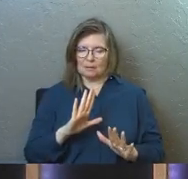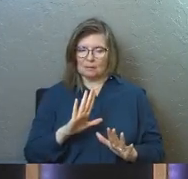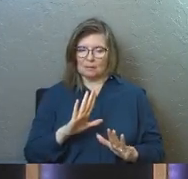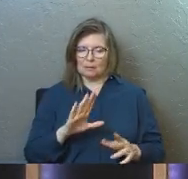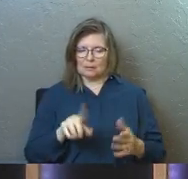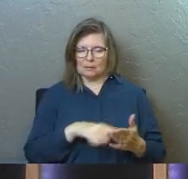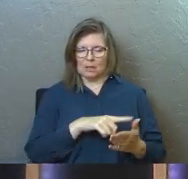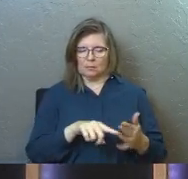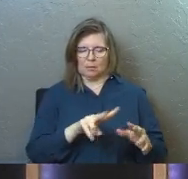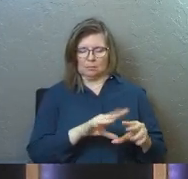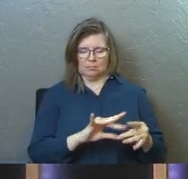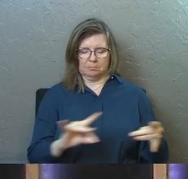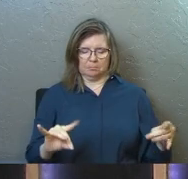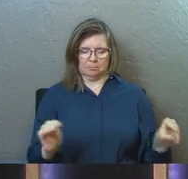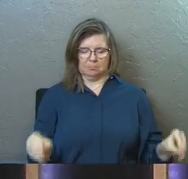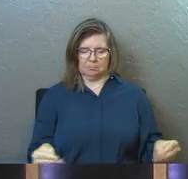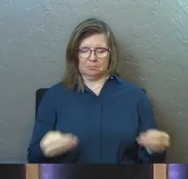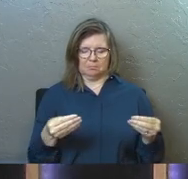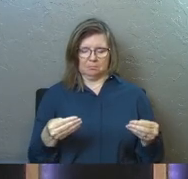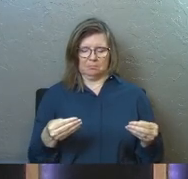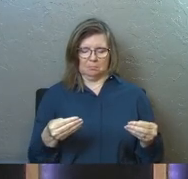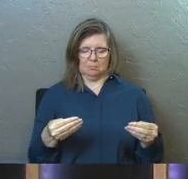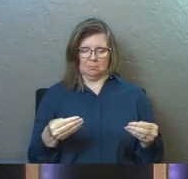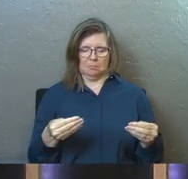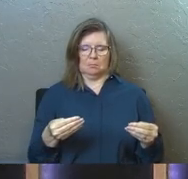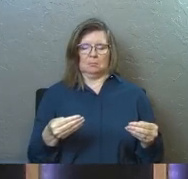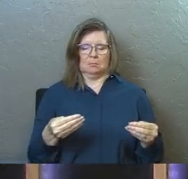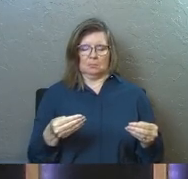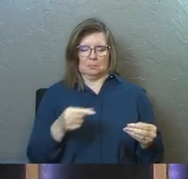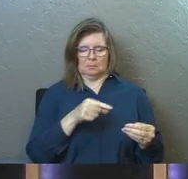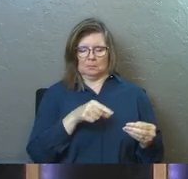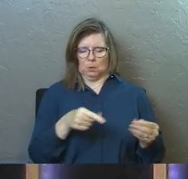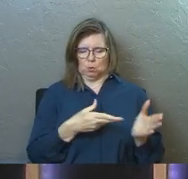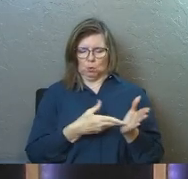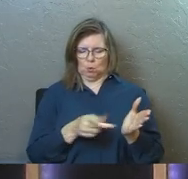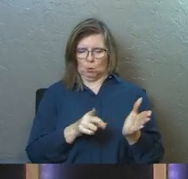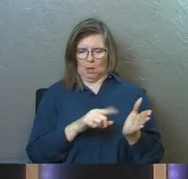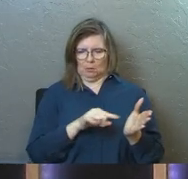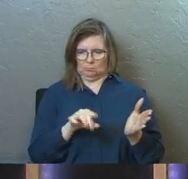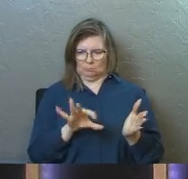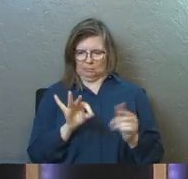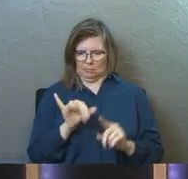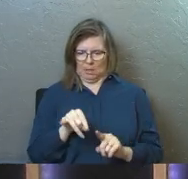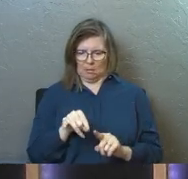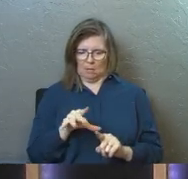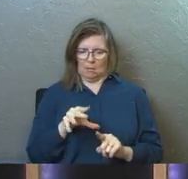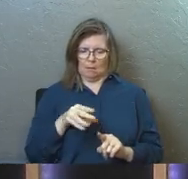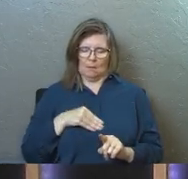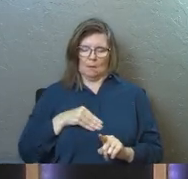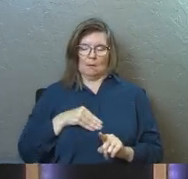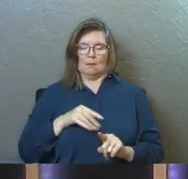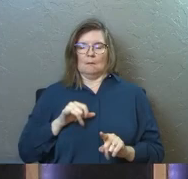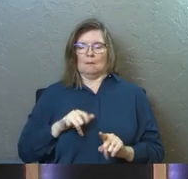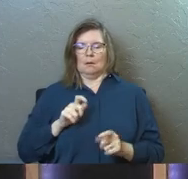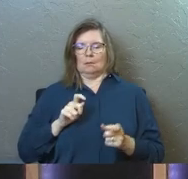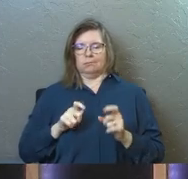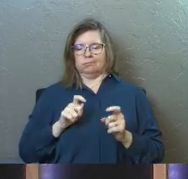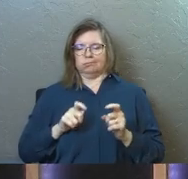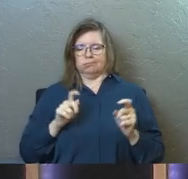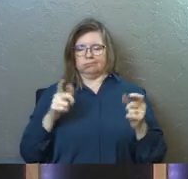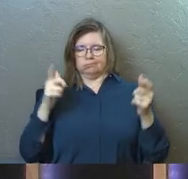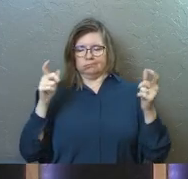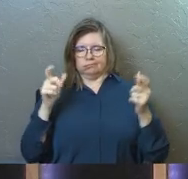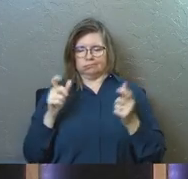yourself instead and let the whole thing notch down your pride. Some of us are not only very